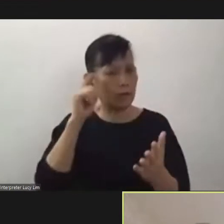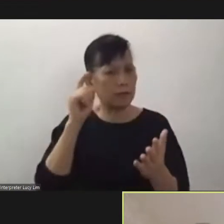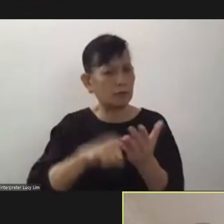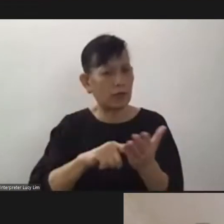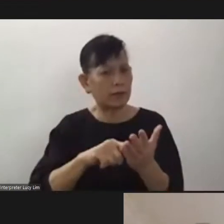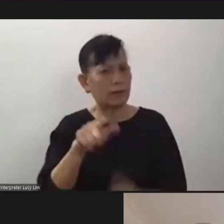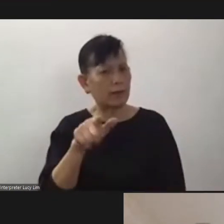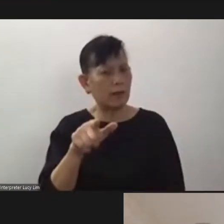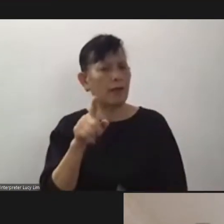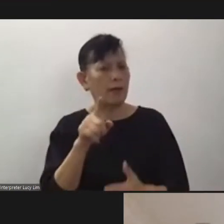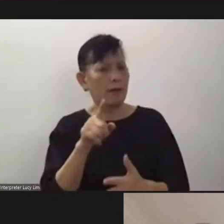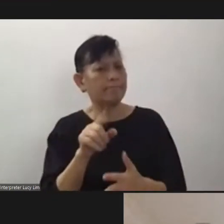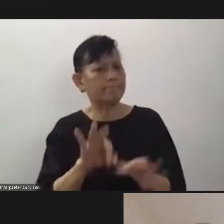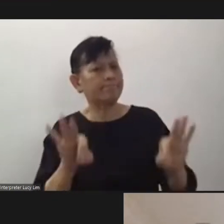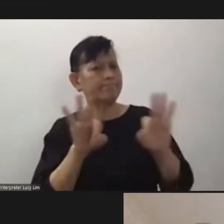and